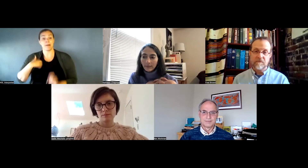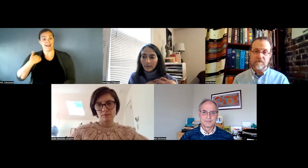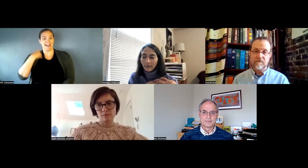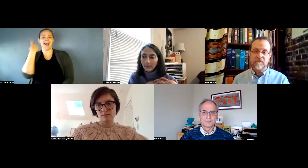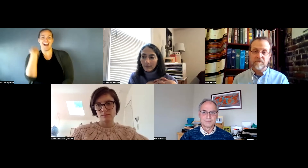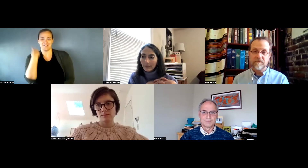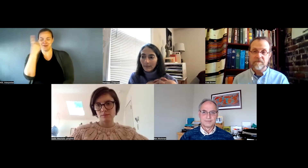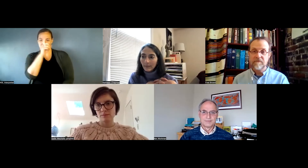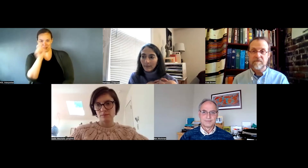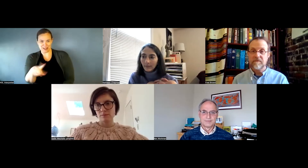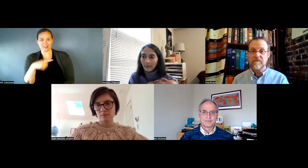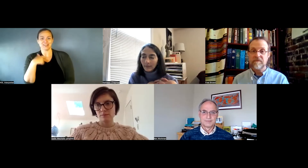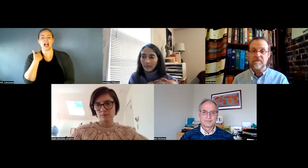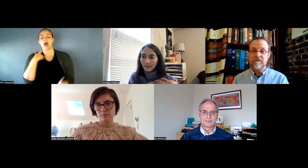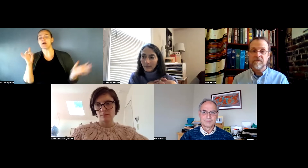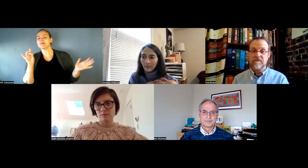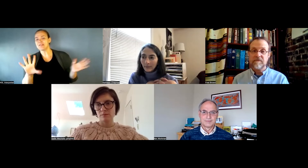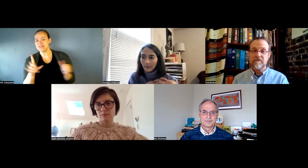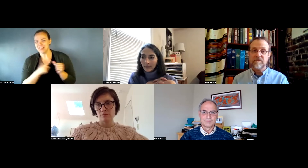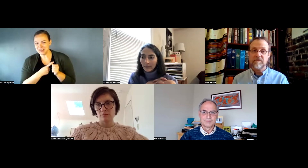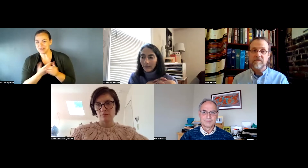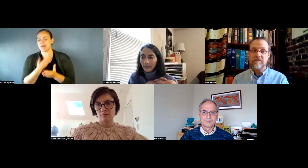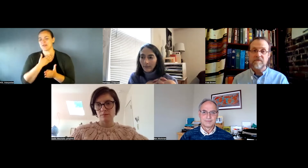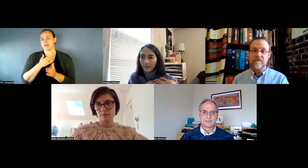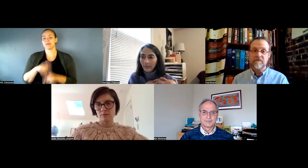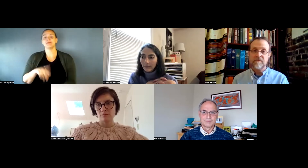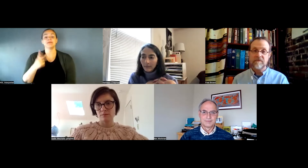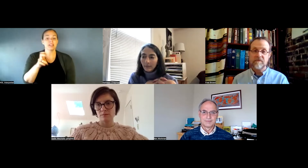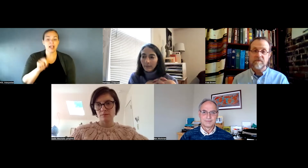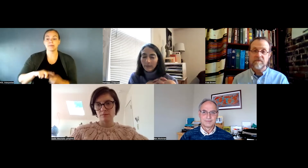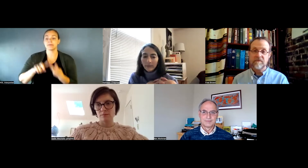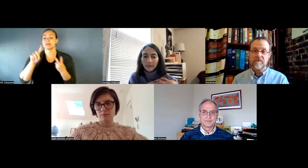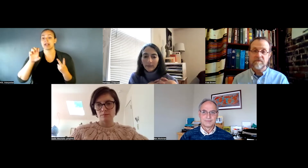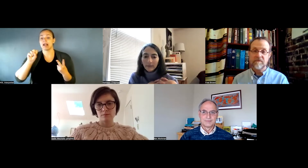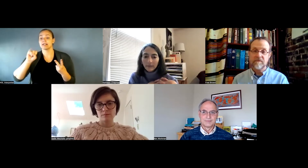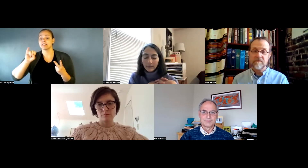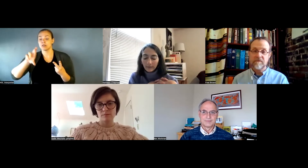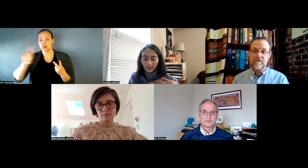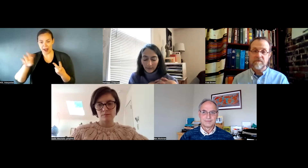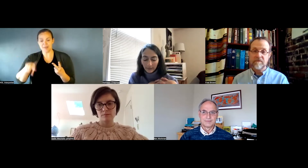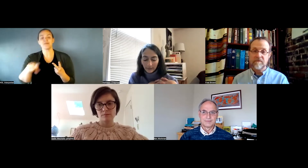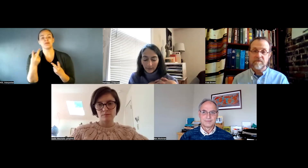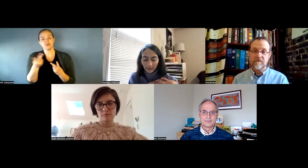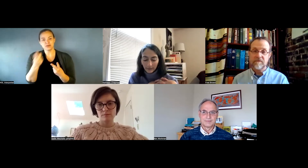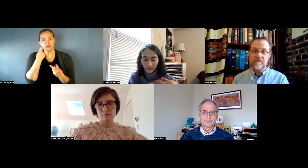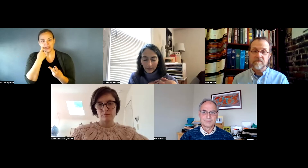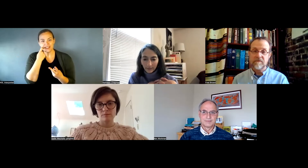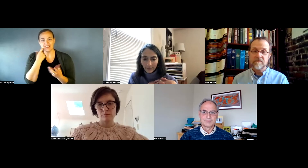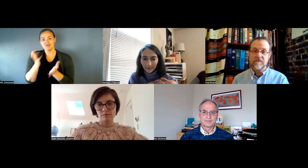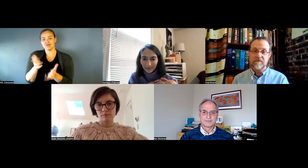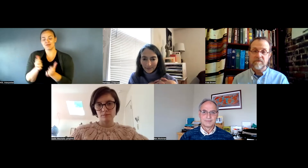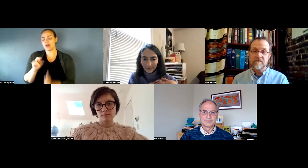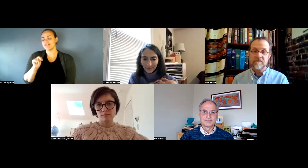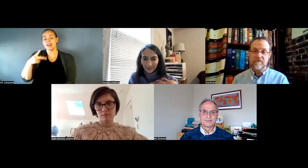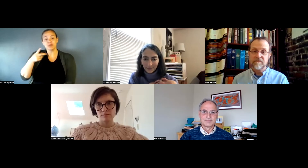that I'm going to sneak in there. And Ken and Desiree, you were recently spoke with NPR, a really